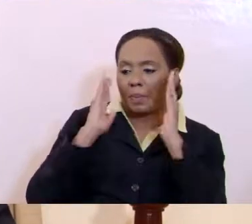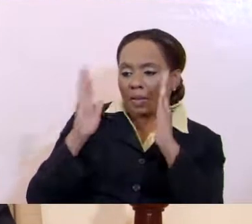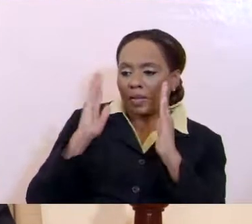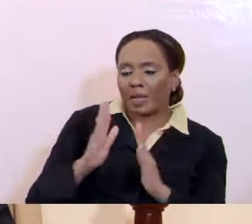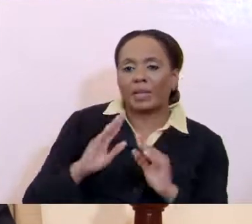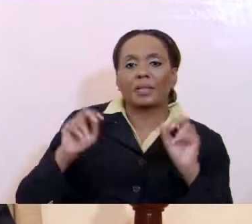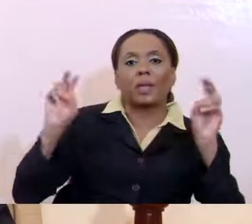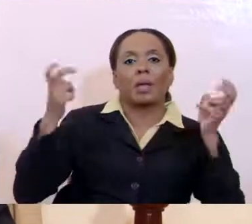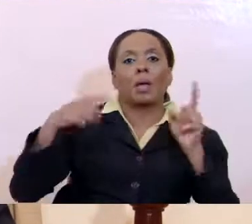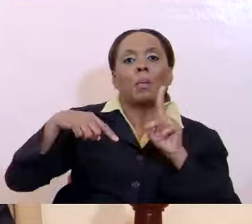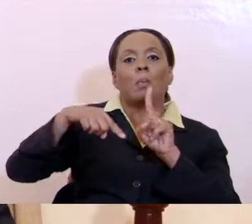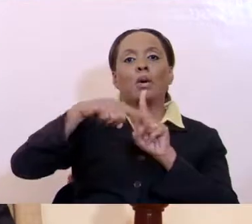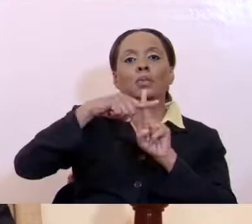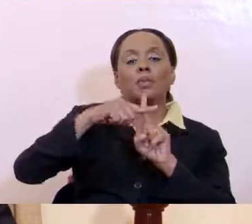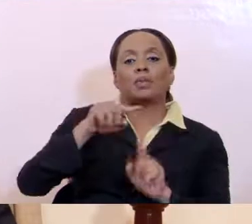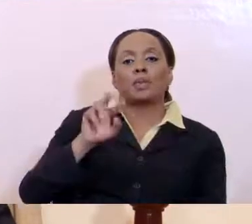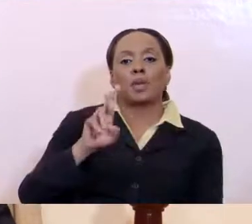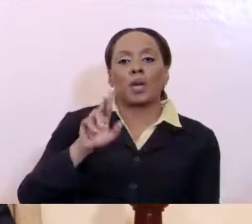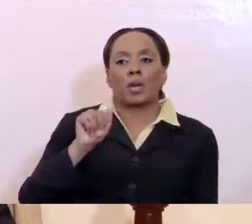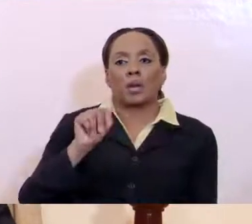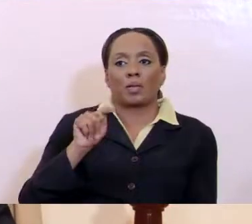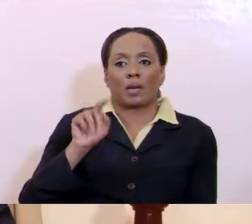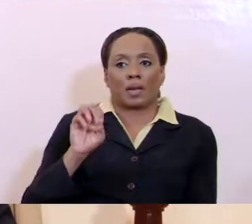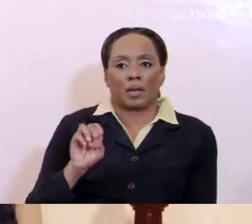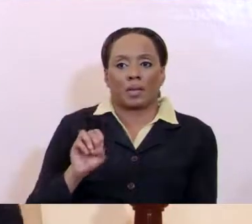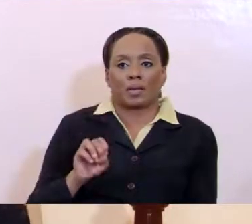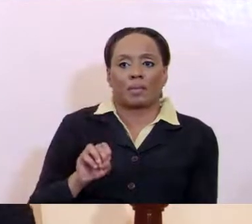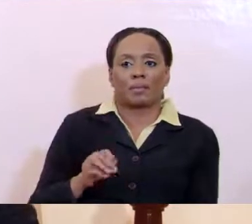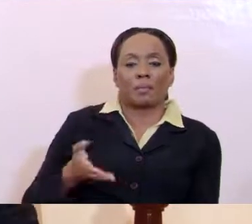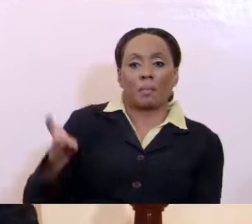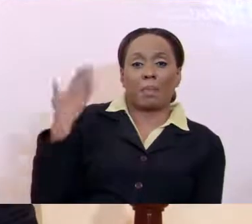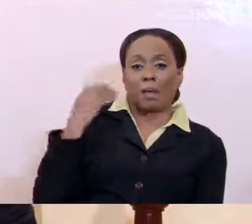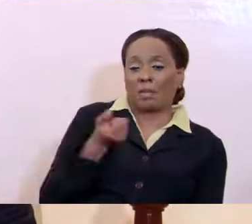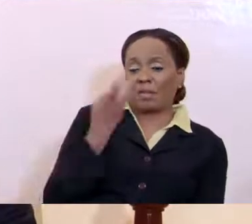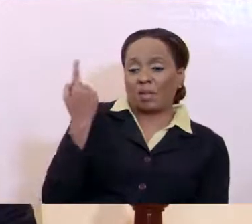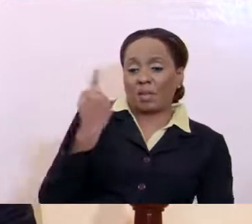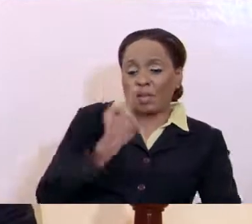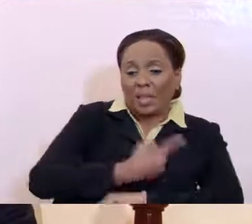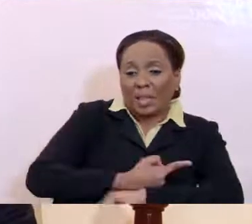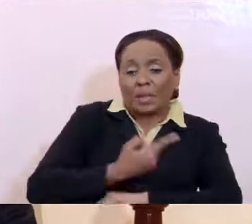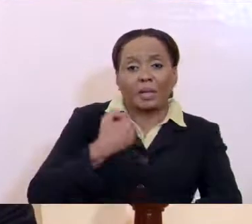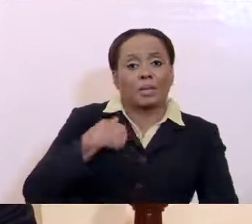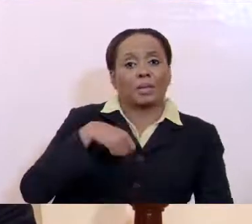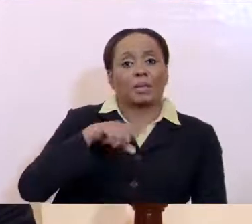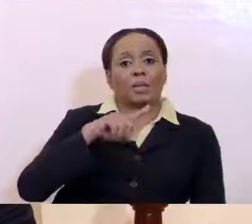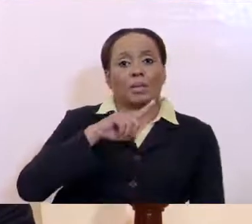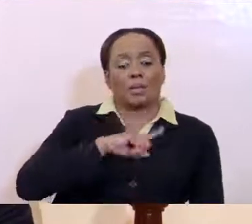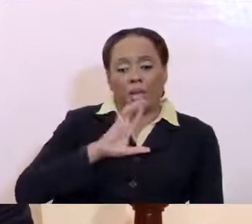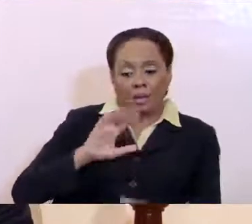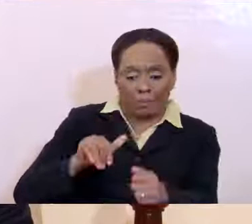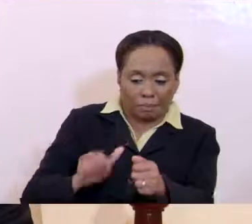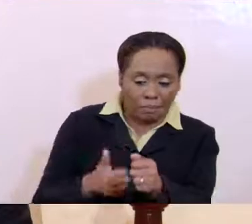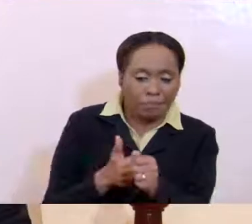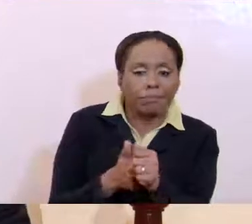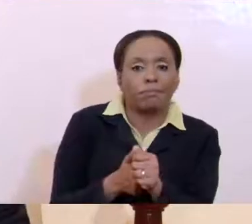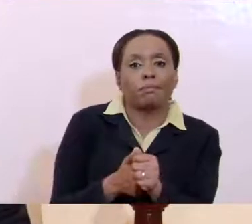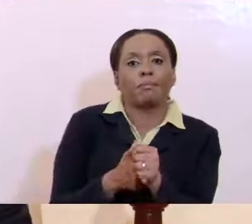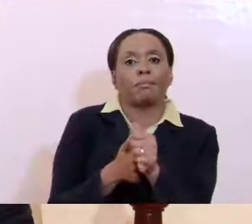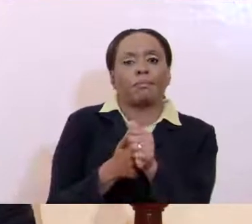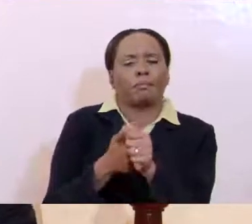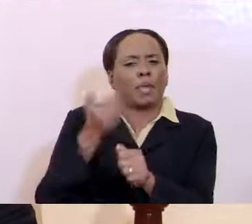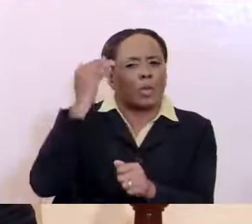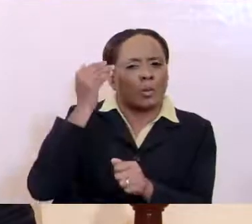So within the last few days, within the last week, we've caught up in terms of the backlog that we talked about for many